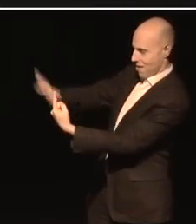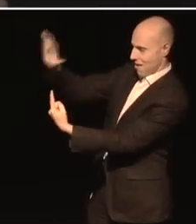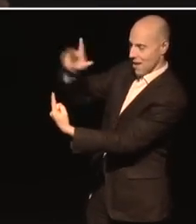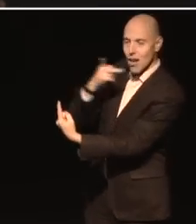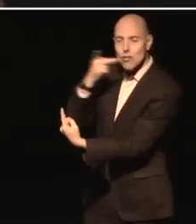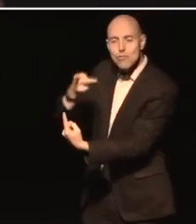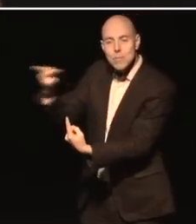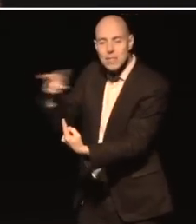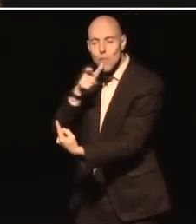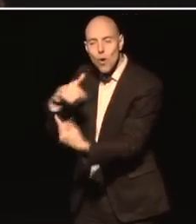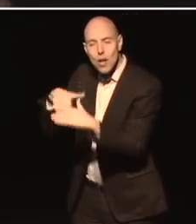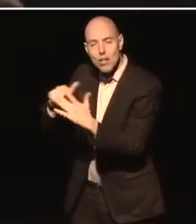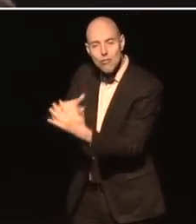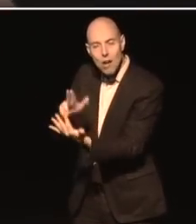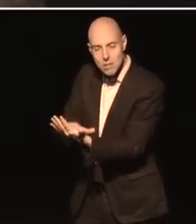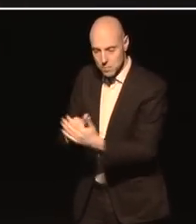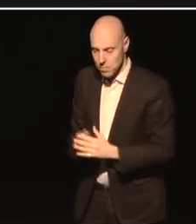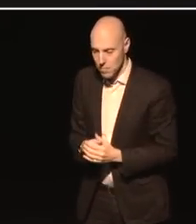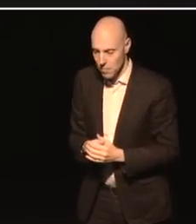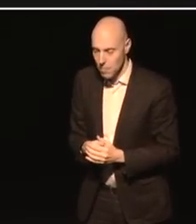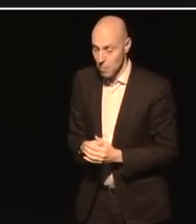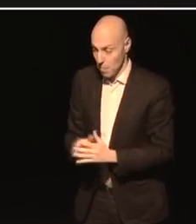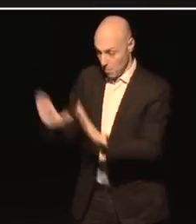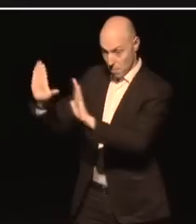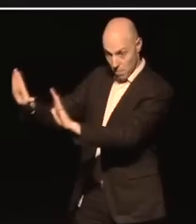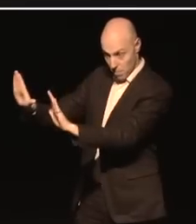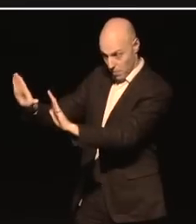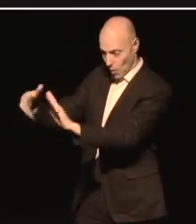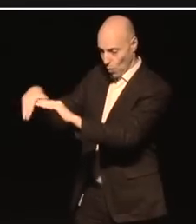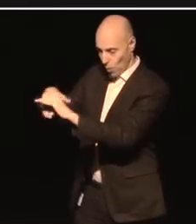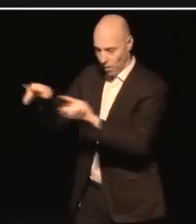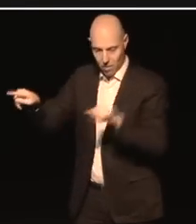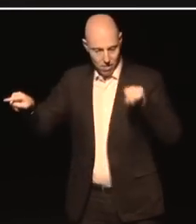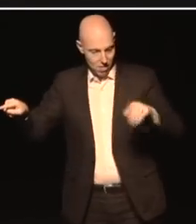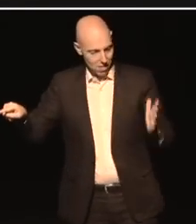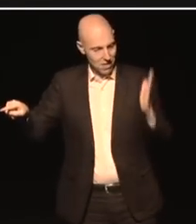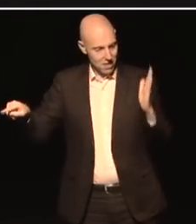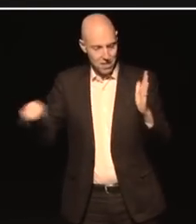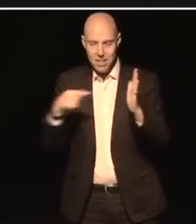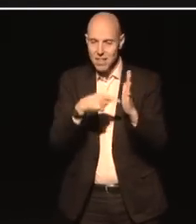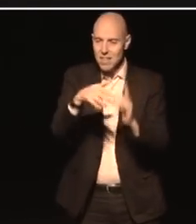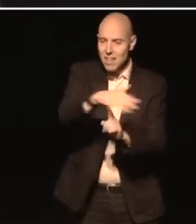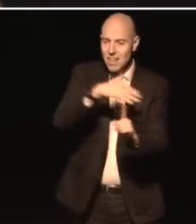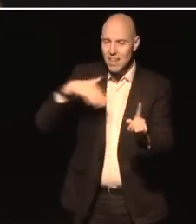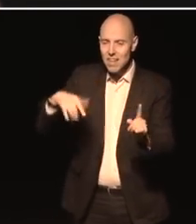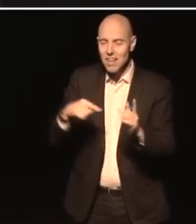repetitive word in the Quran in that sense. It was juxtaposed with a very interesting aesthetic around sort of Nusrat Fateh Ali